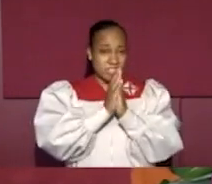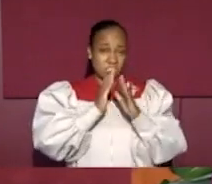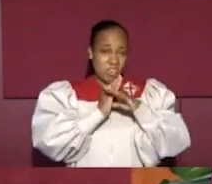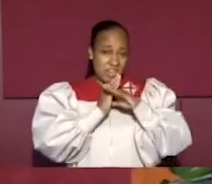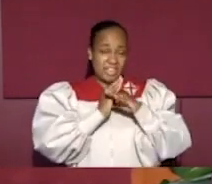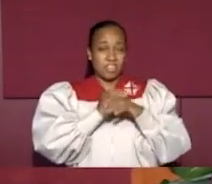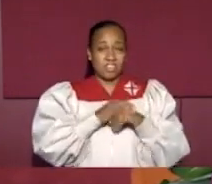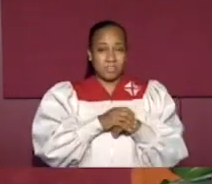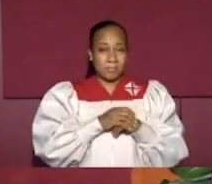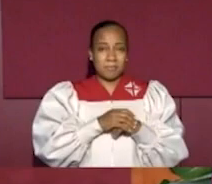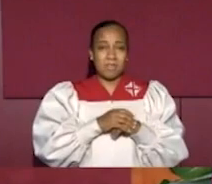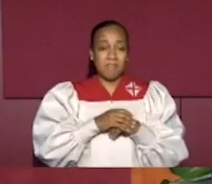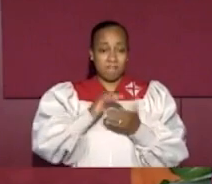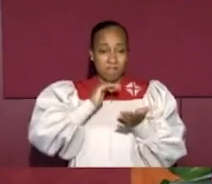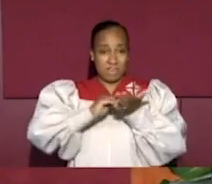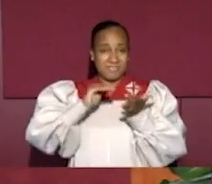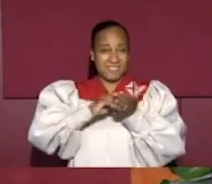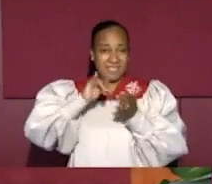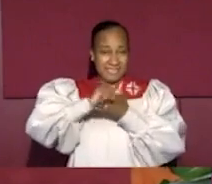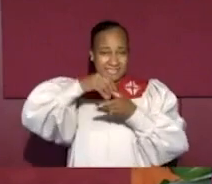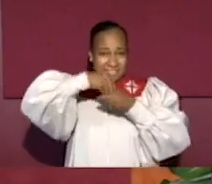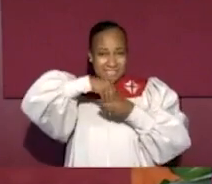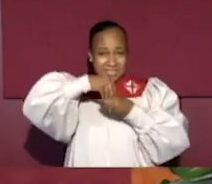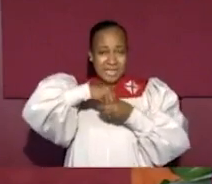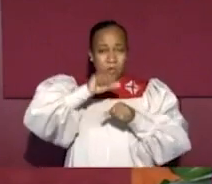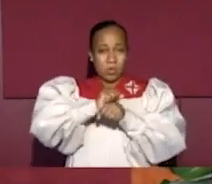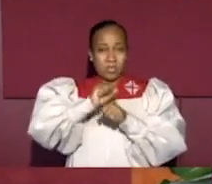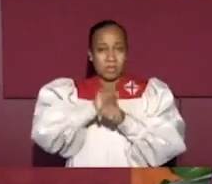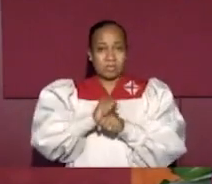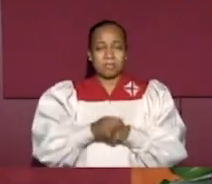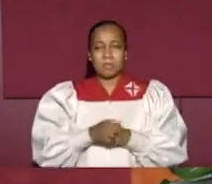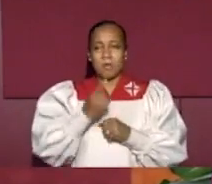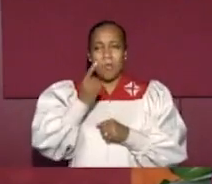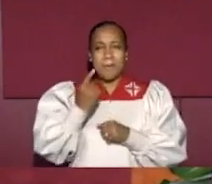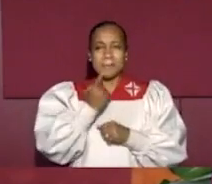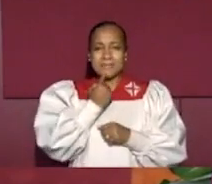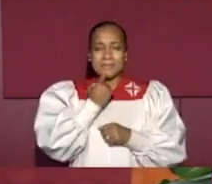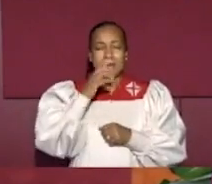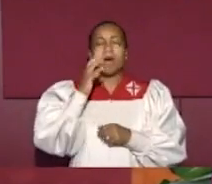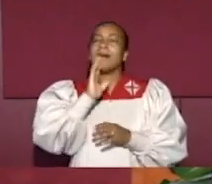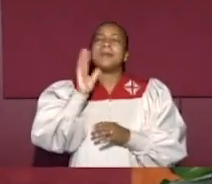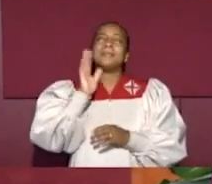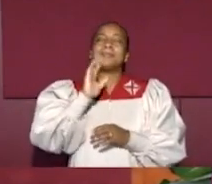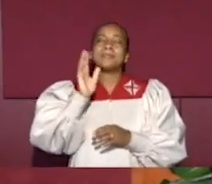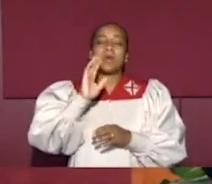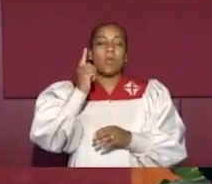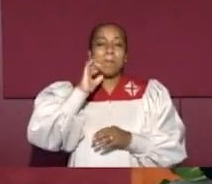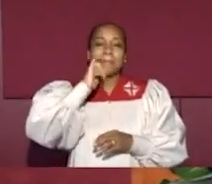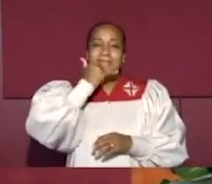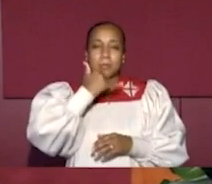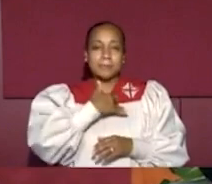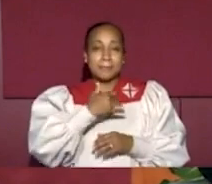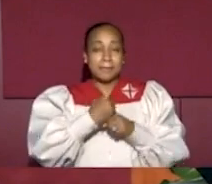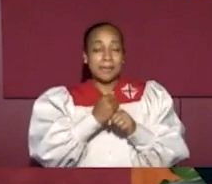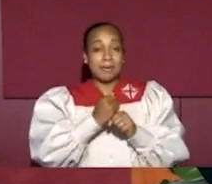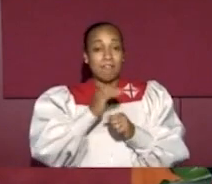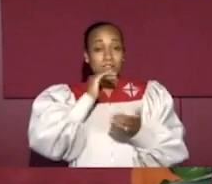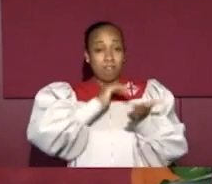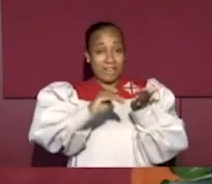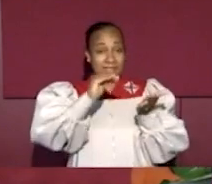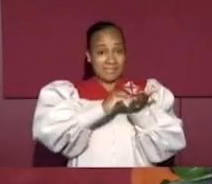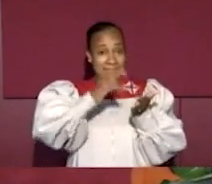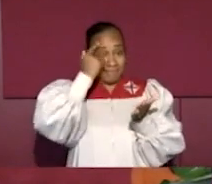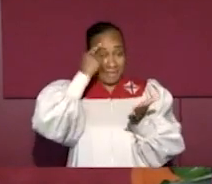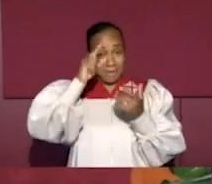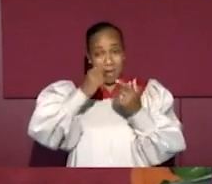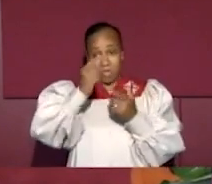So forgiveness is an inside work. And one of the mistakes we sometimes make is we think that forgiveness is